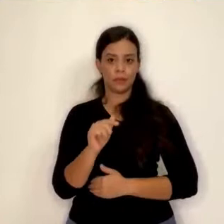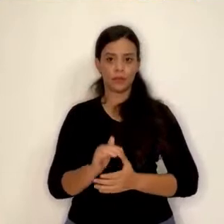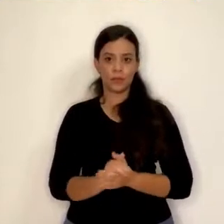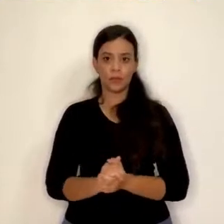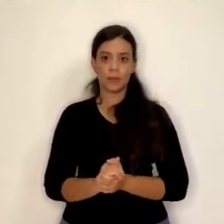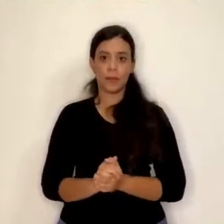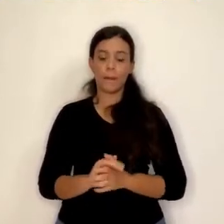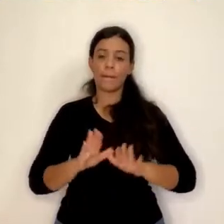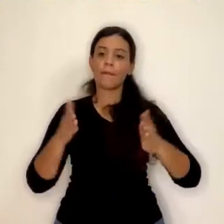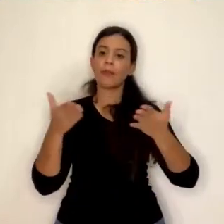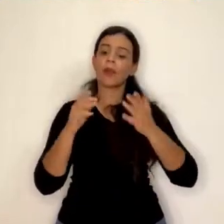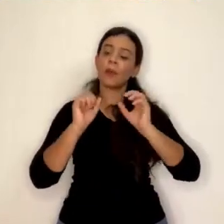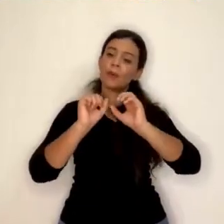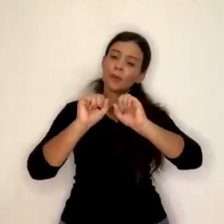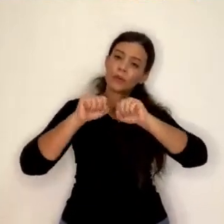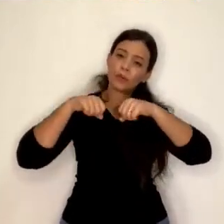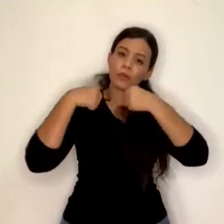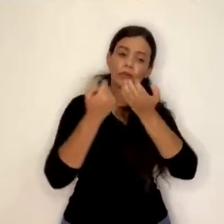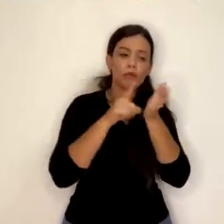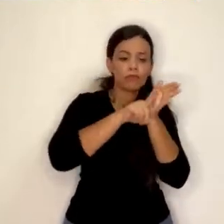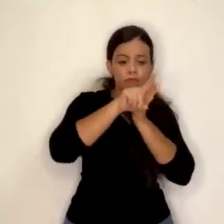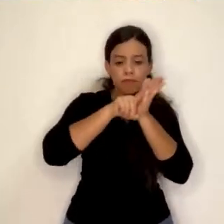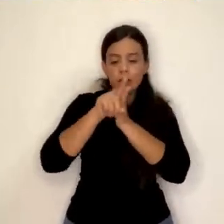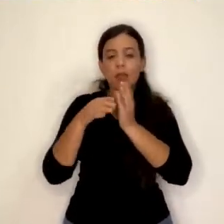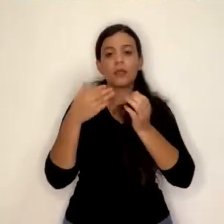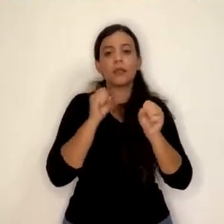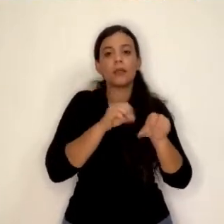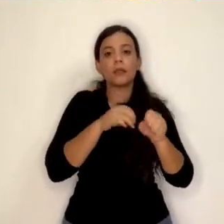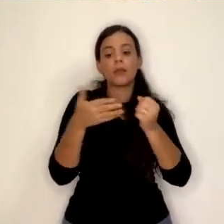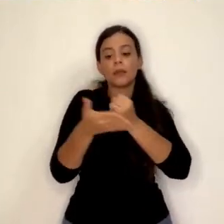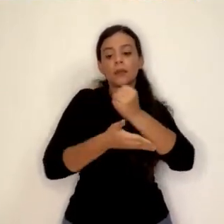why we are